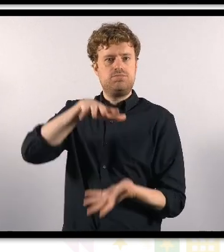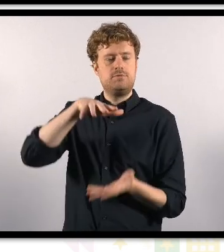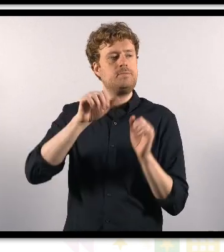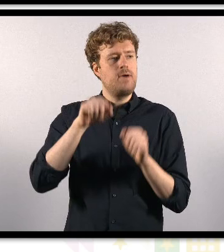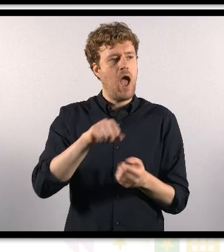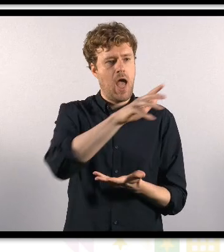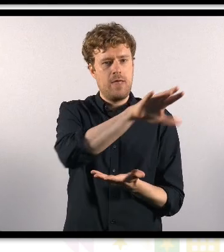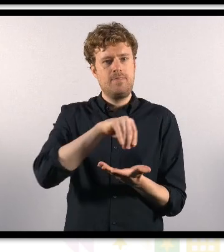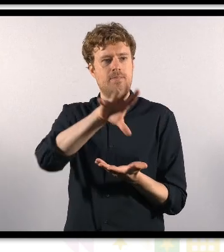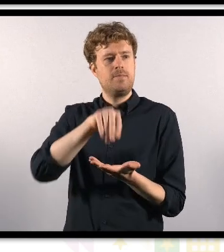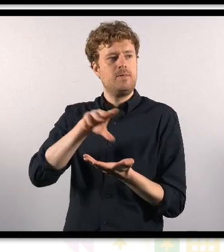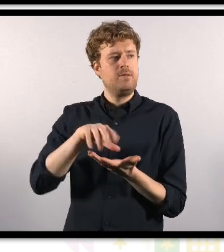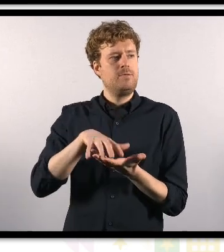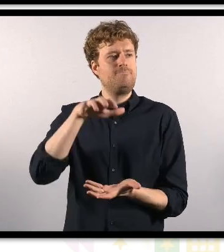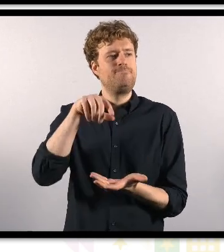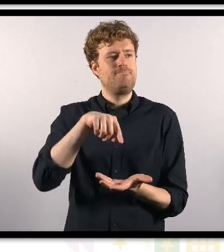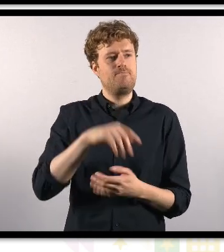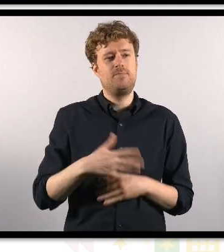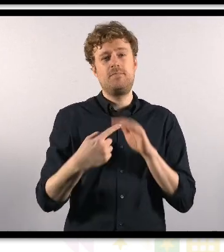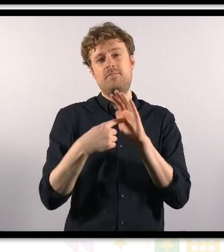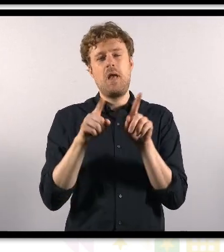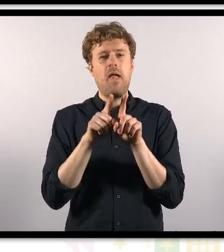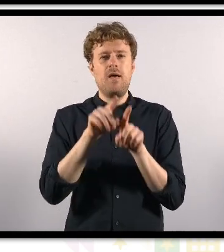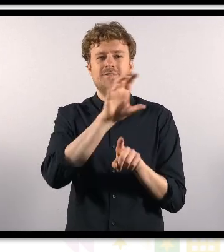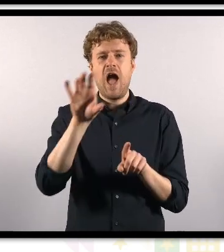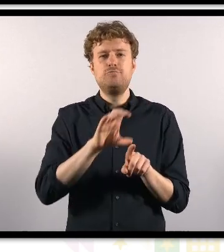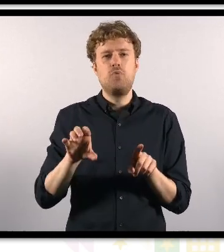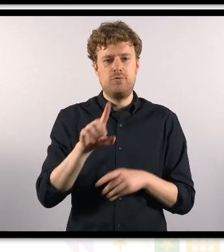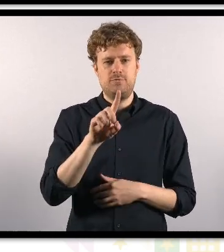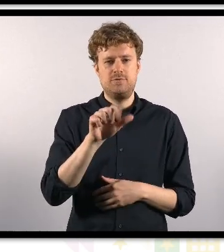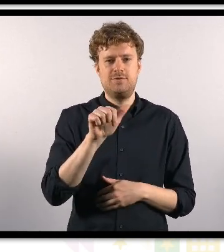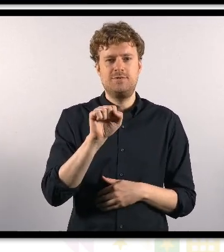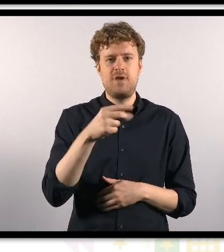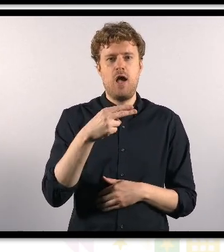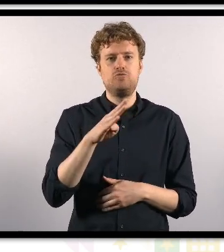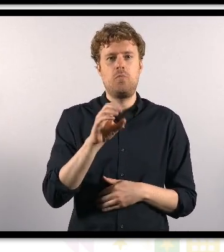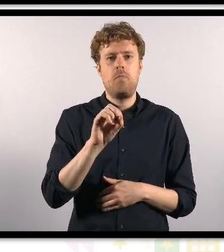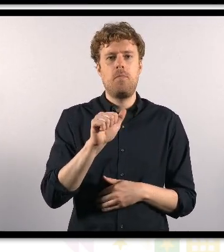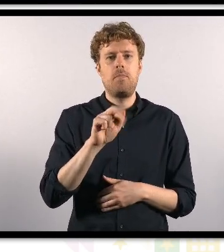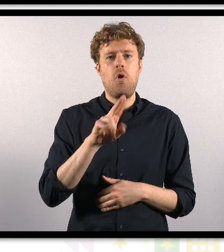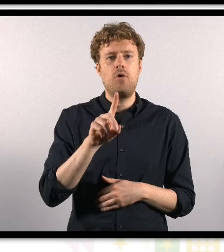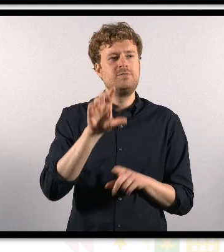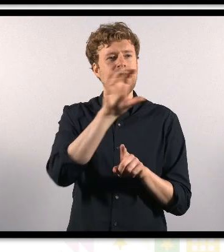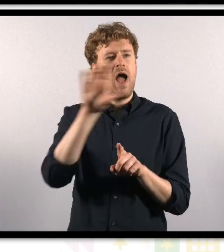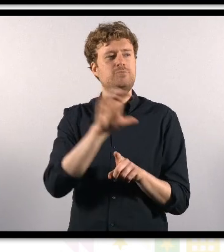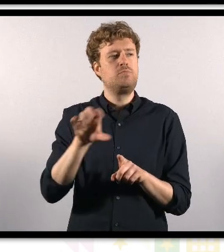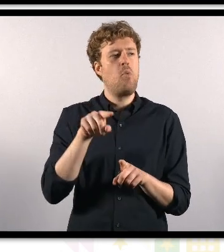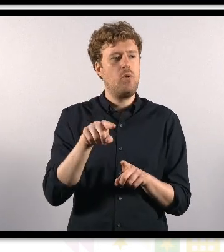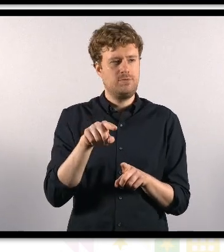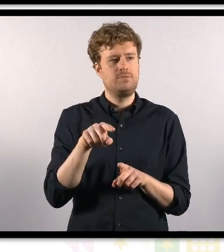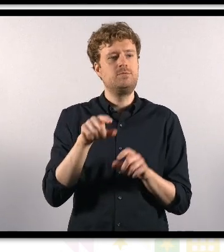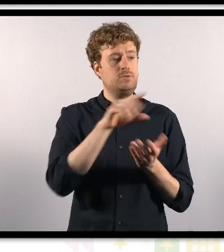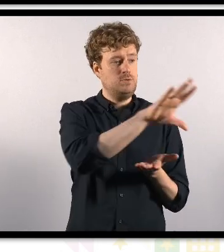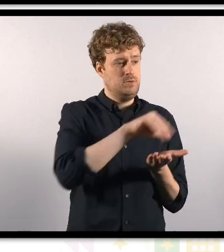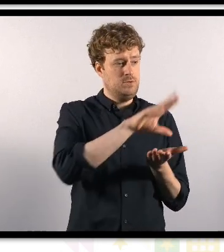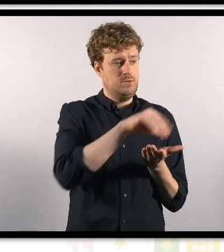depict changes, these are some of the faulty traces that are worth looking at, pull all those, use the corresponding explainers,